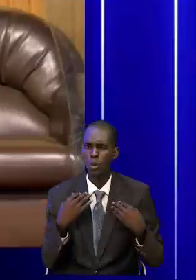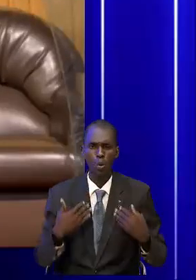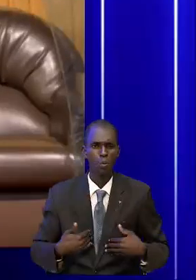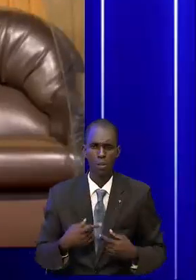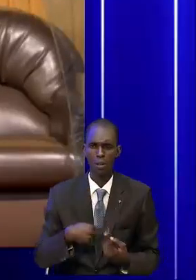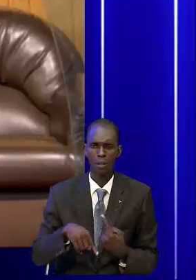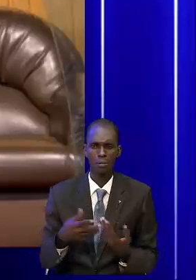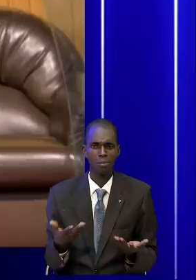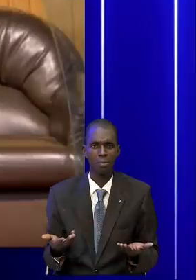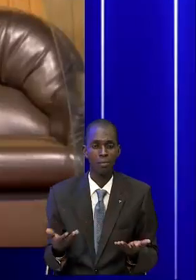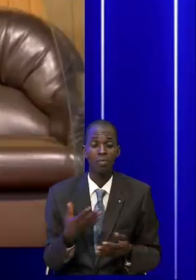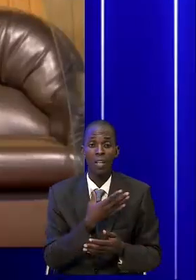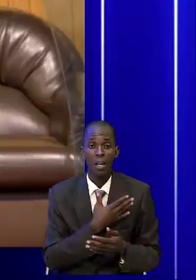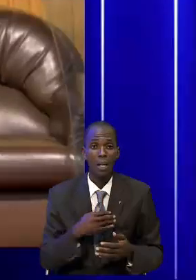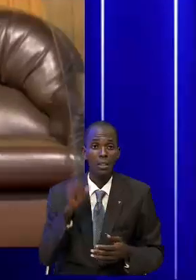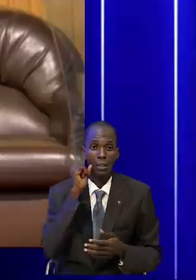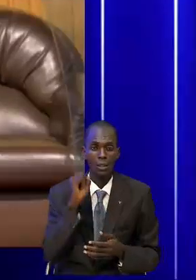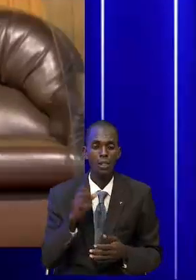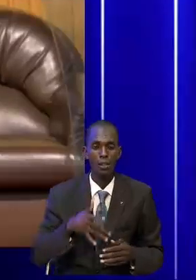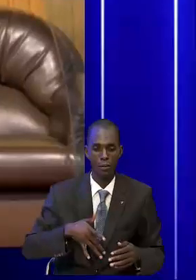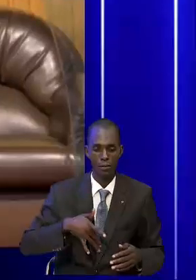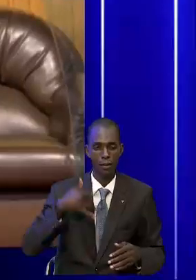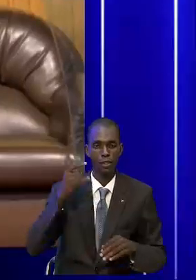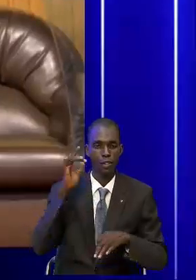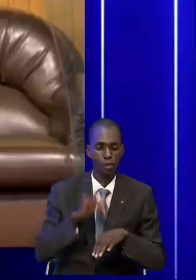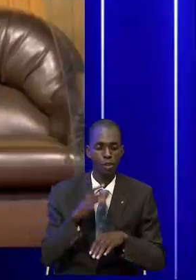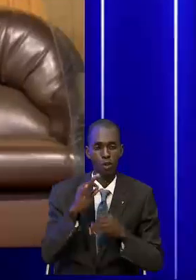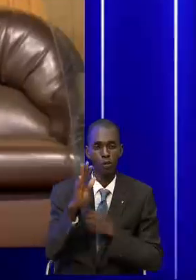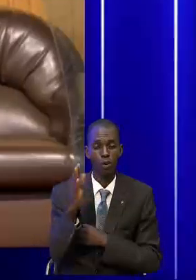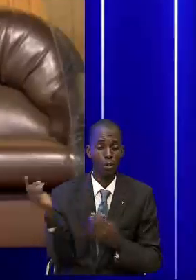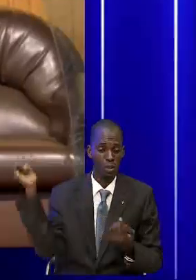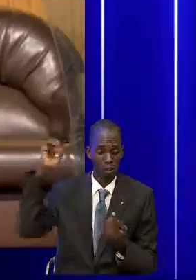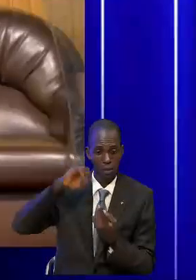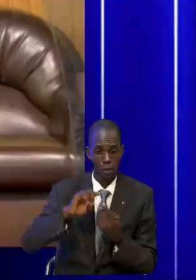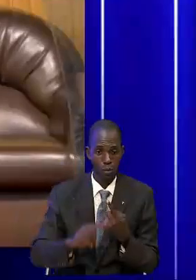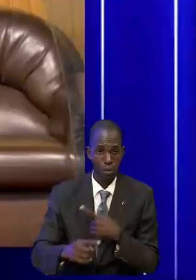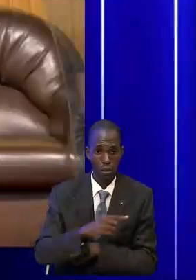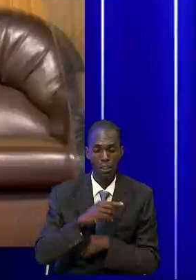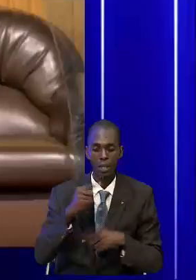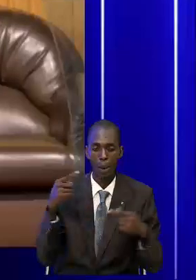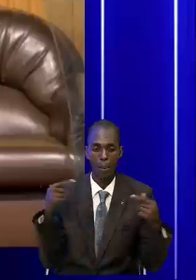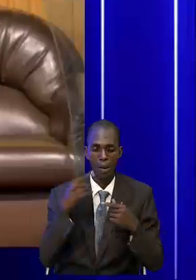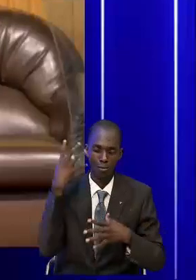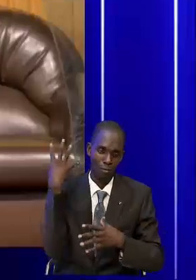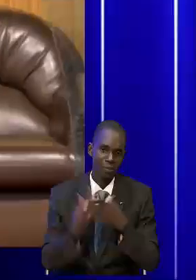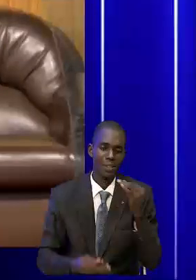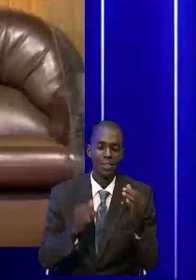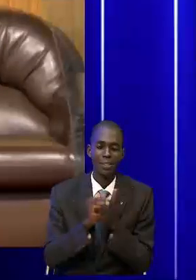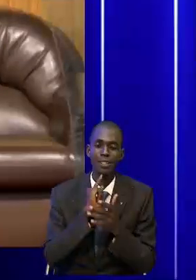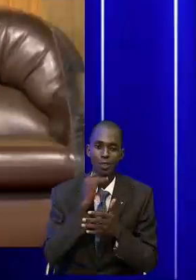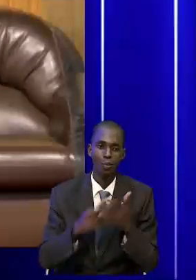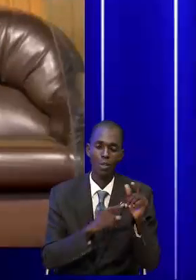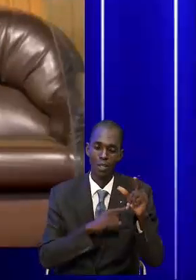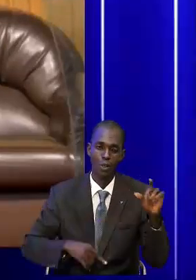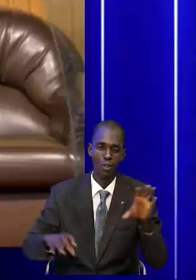that somebody touched me. I looked around. As I opened my eye, nobody touched me. So I saw the touch of the Lord. Since that day to